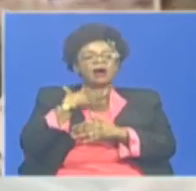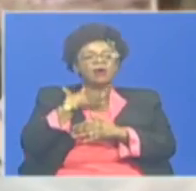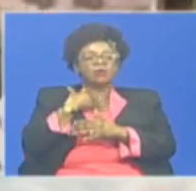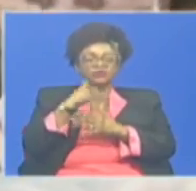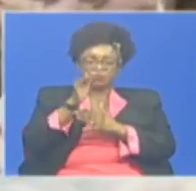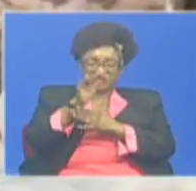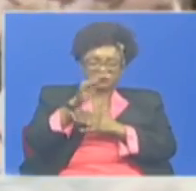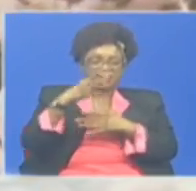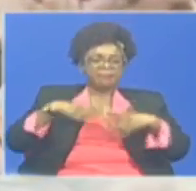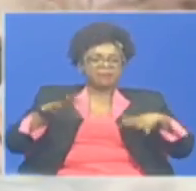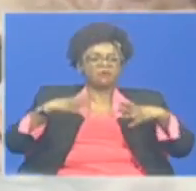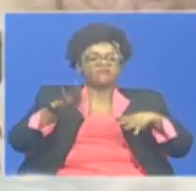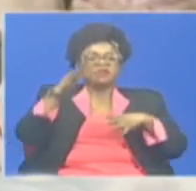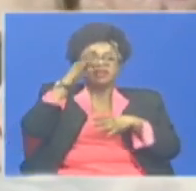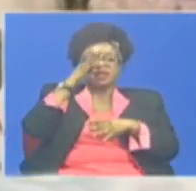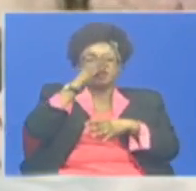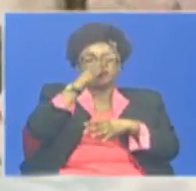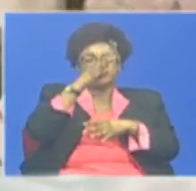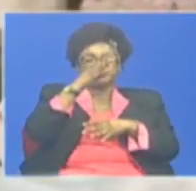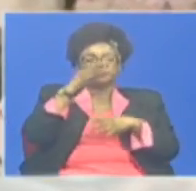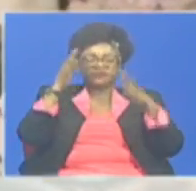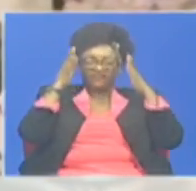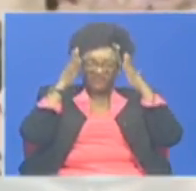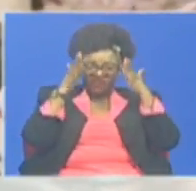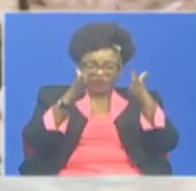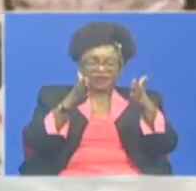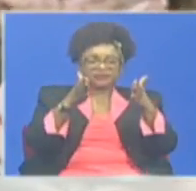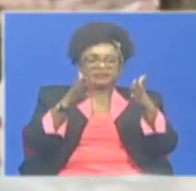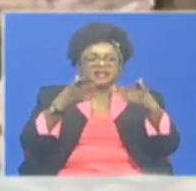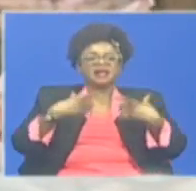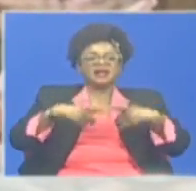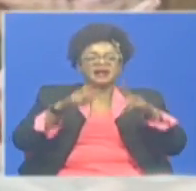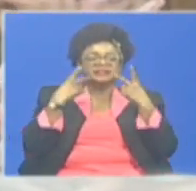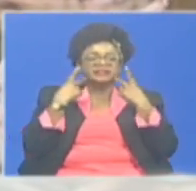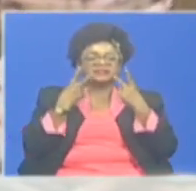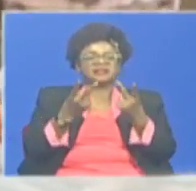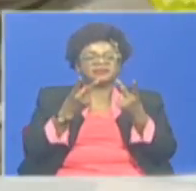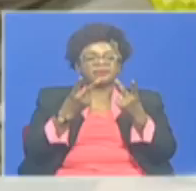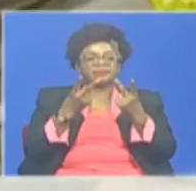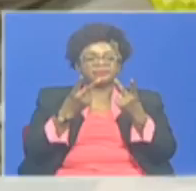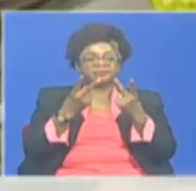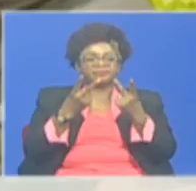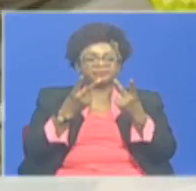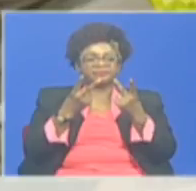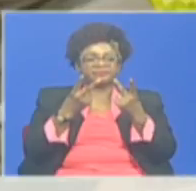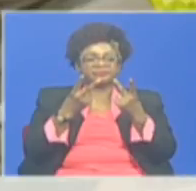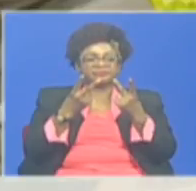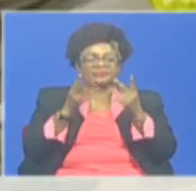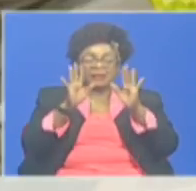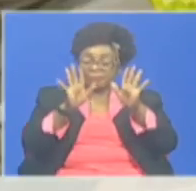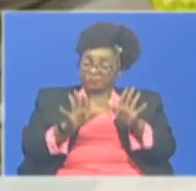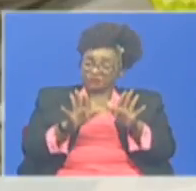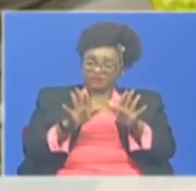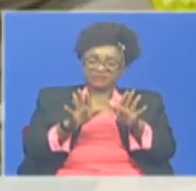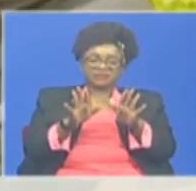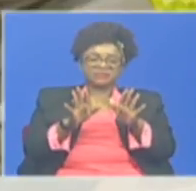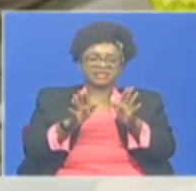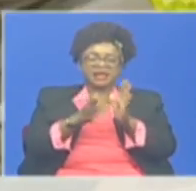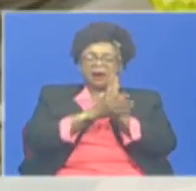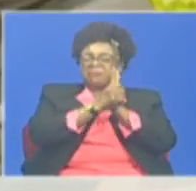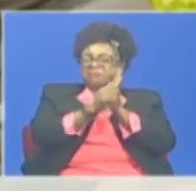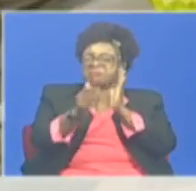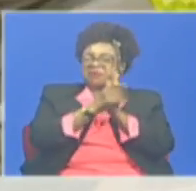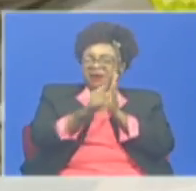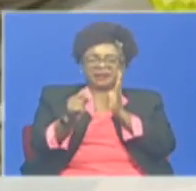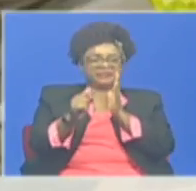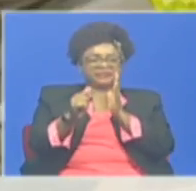people of Nyeri, focus, let us see the bigger picture. And the wave of popularity and fame-seeking seems